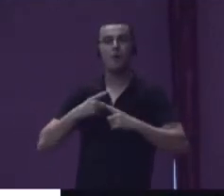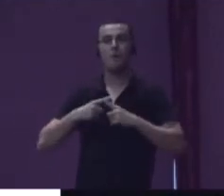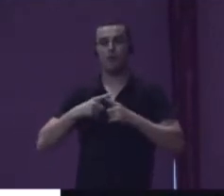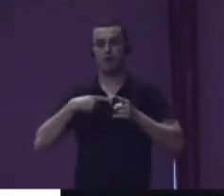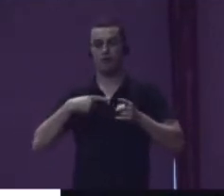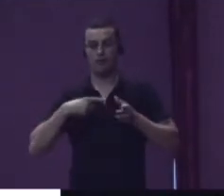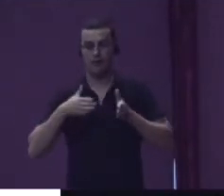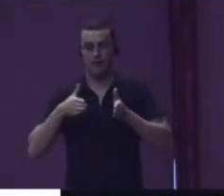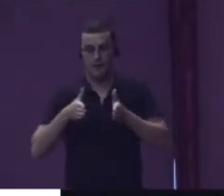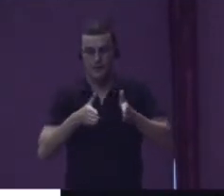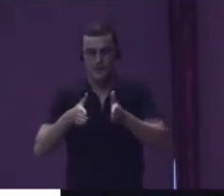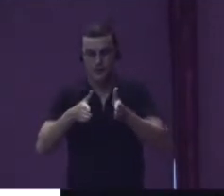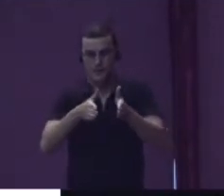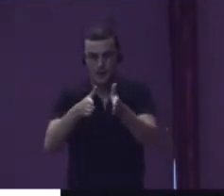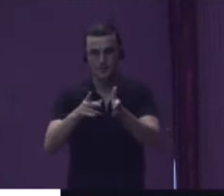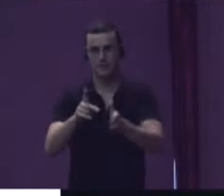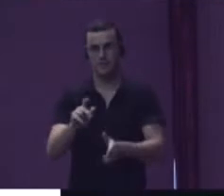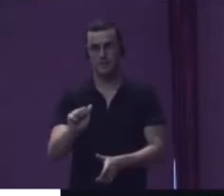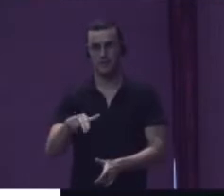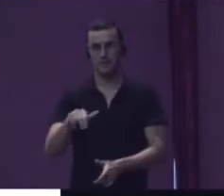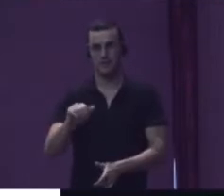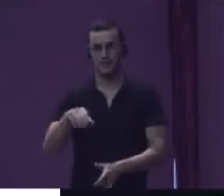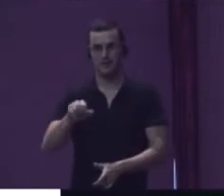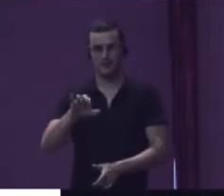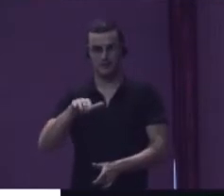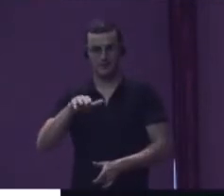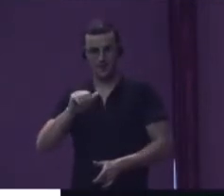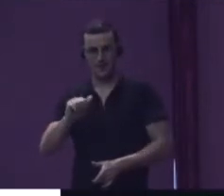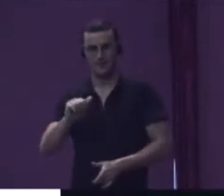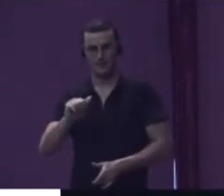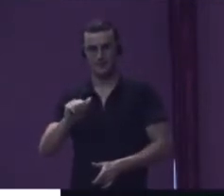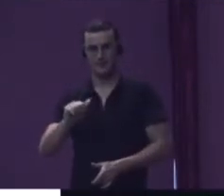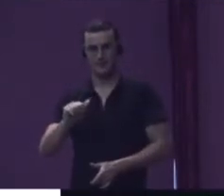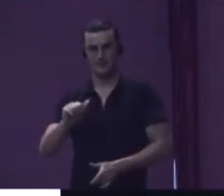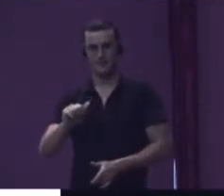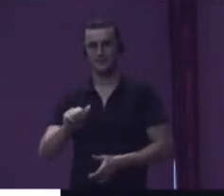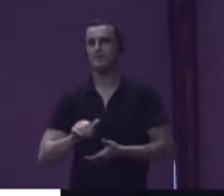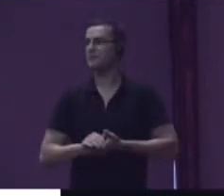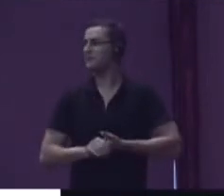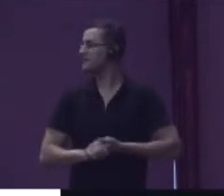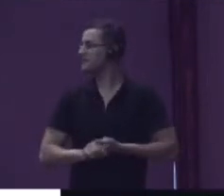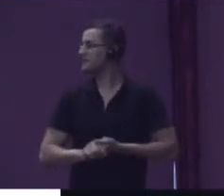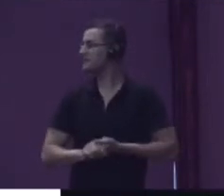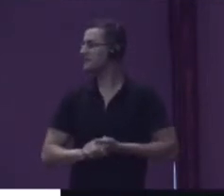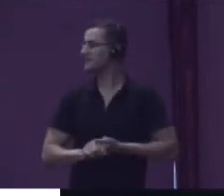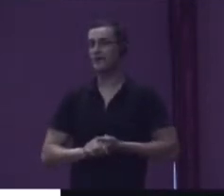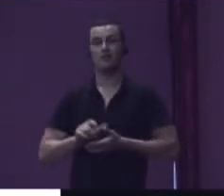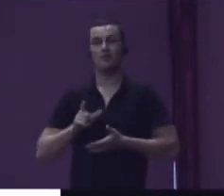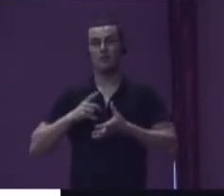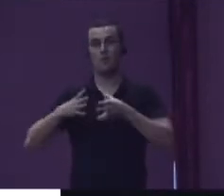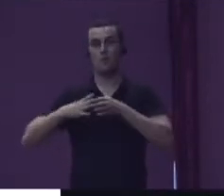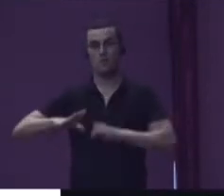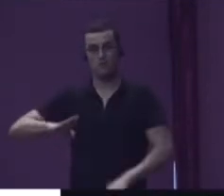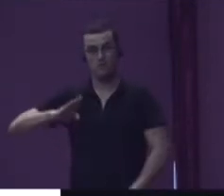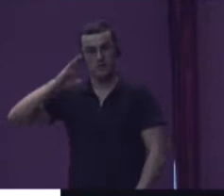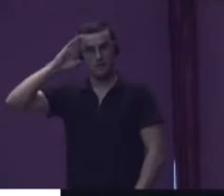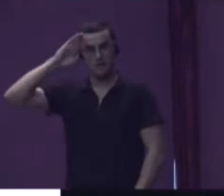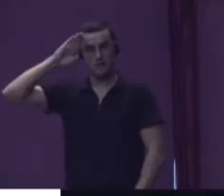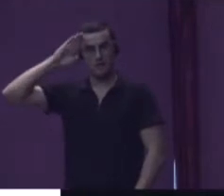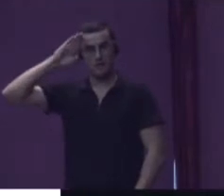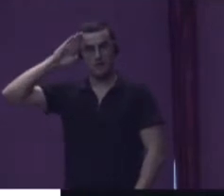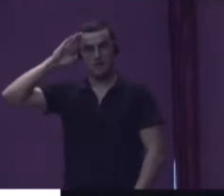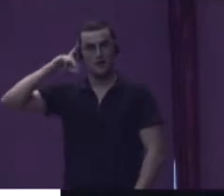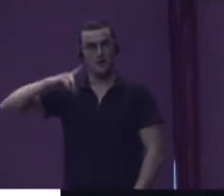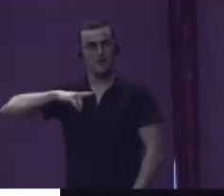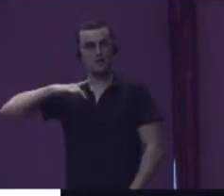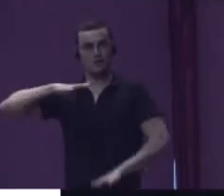guerrillas came in thinking they could control the area, then the military came in full force. And it became,